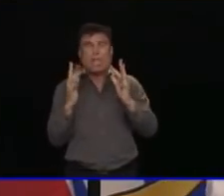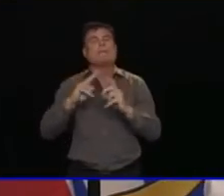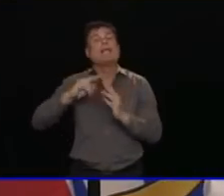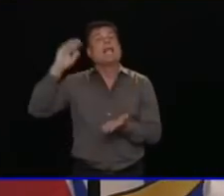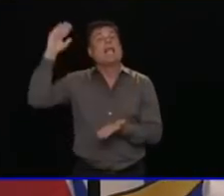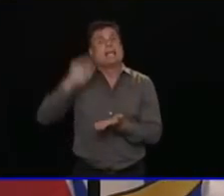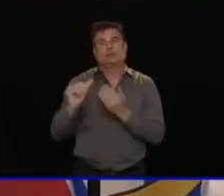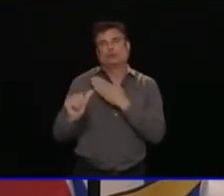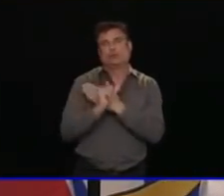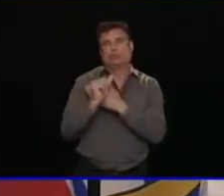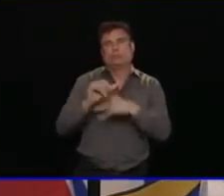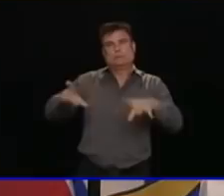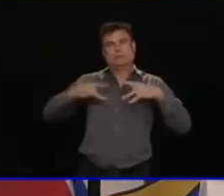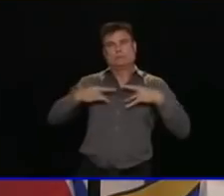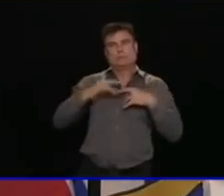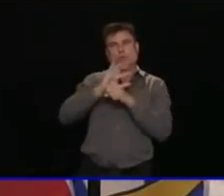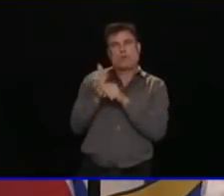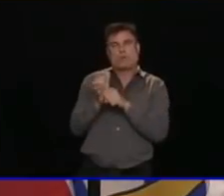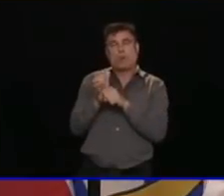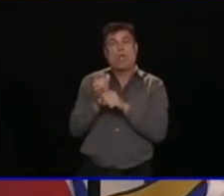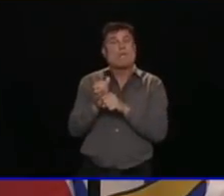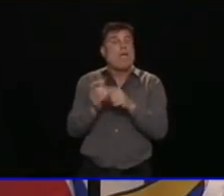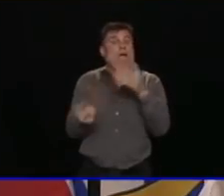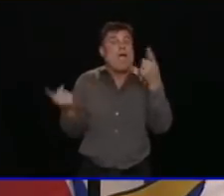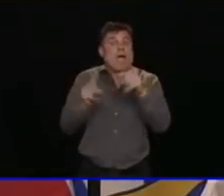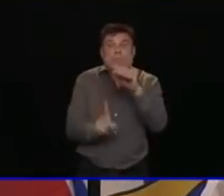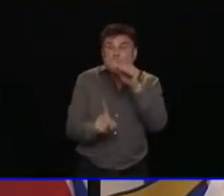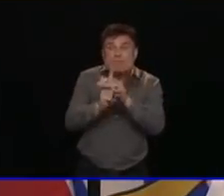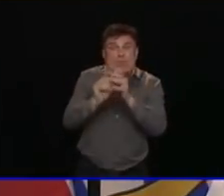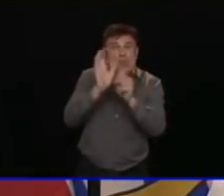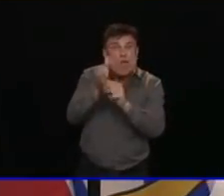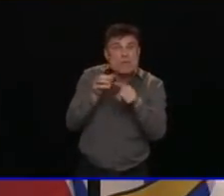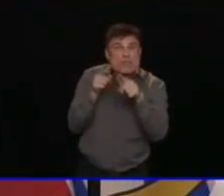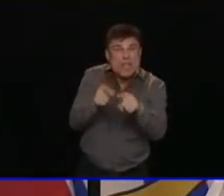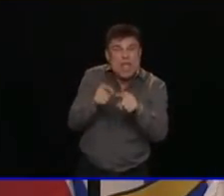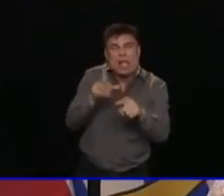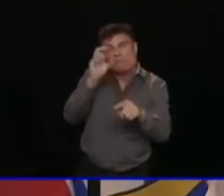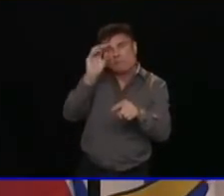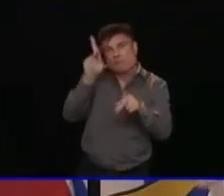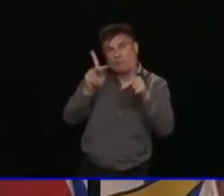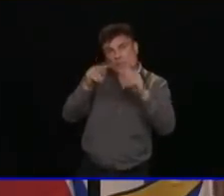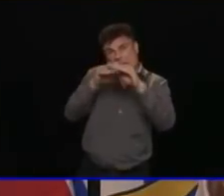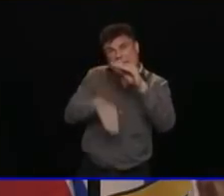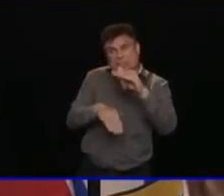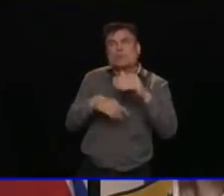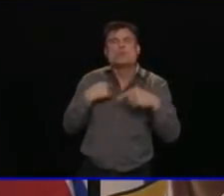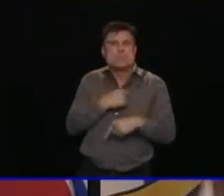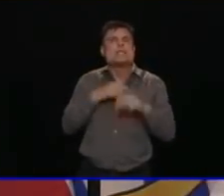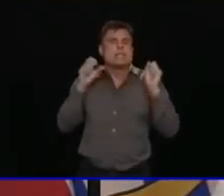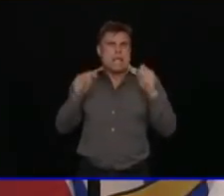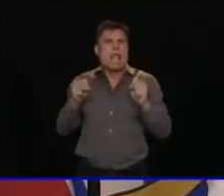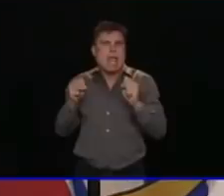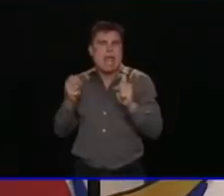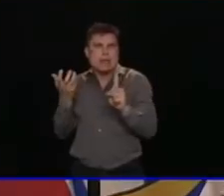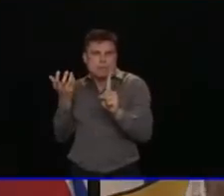transmission. So I don't see us rapidly increasing. I think what I see is us maintaining this